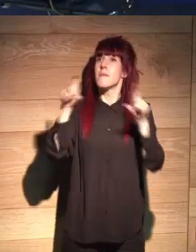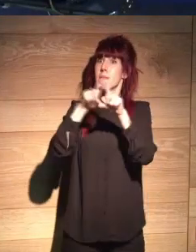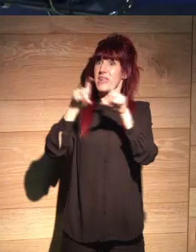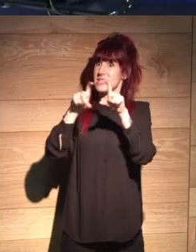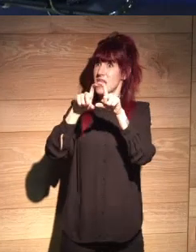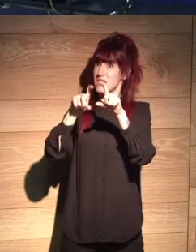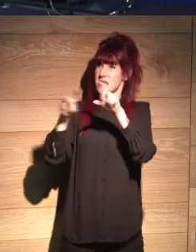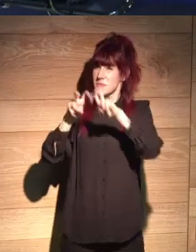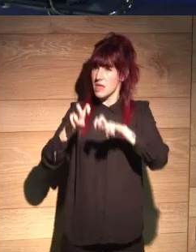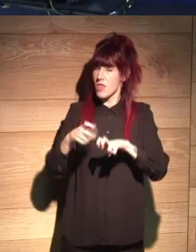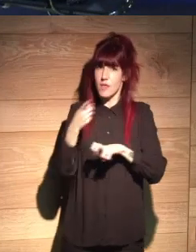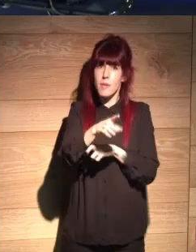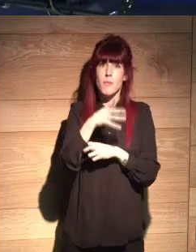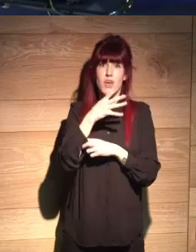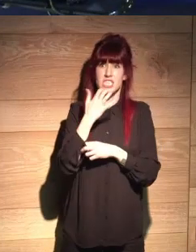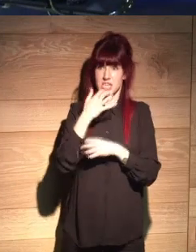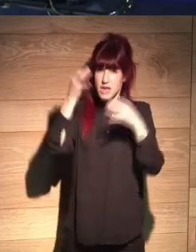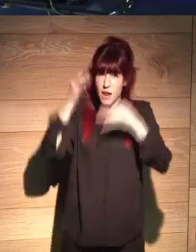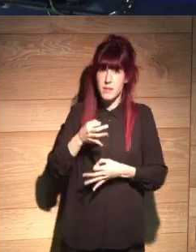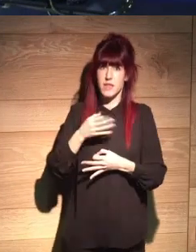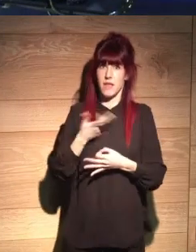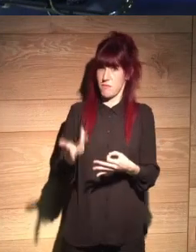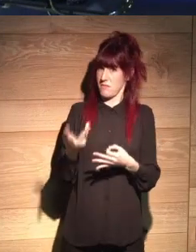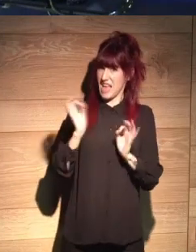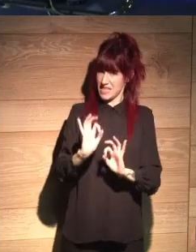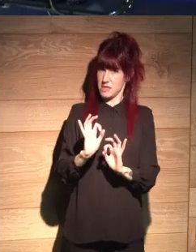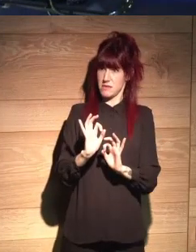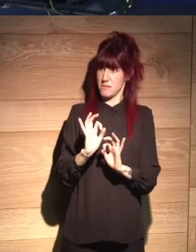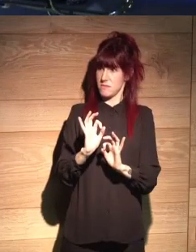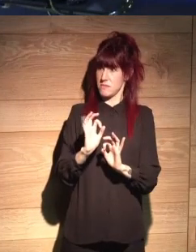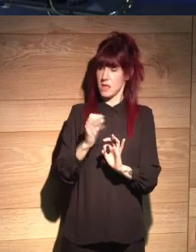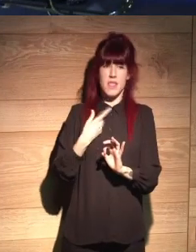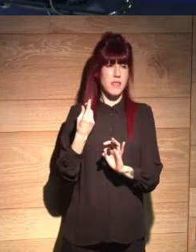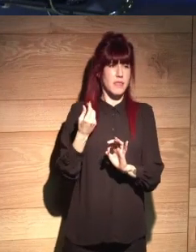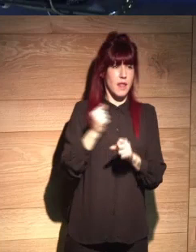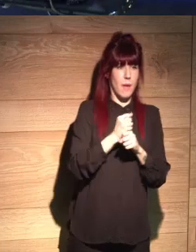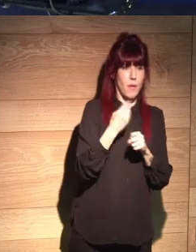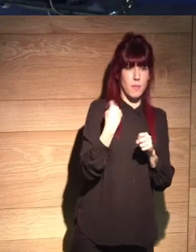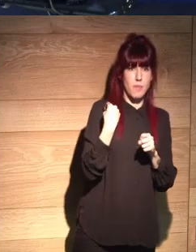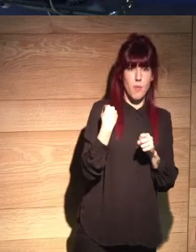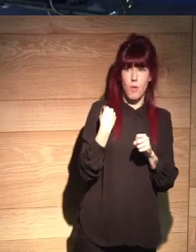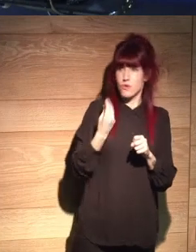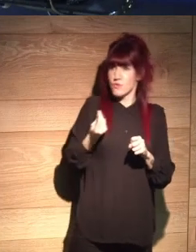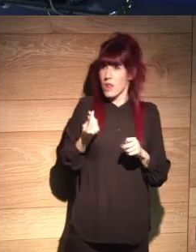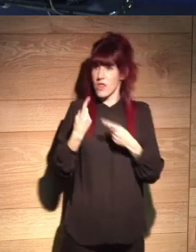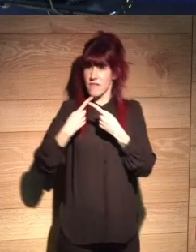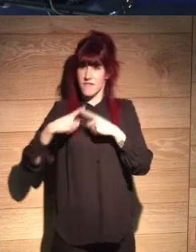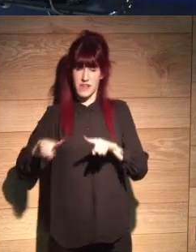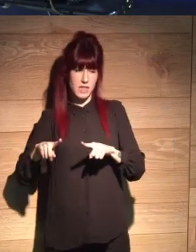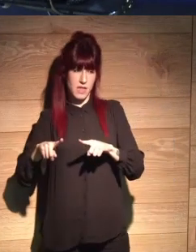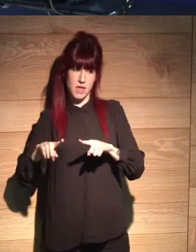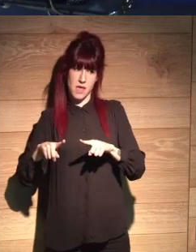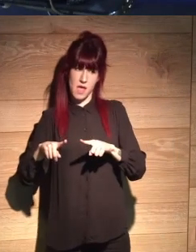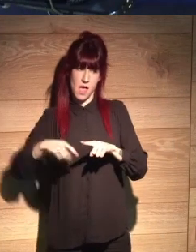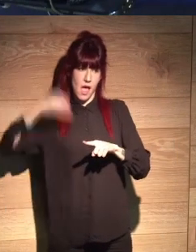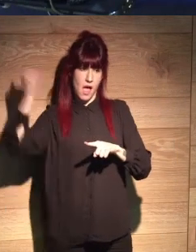The auditing of the companies, if this is really so, it is true that equal job, different salary, it's very